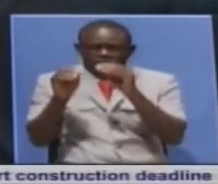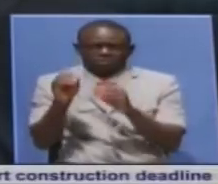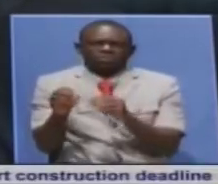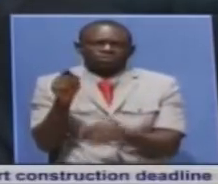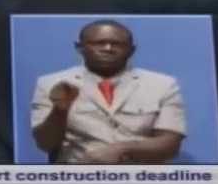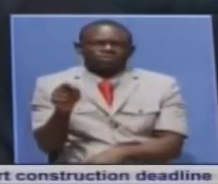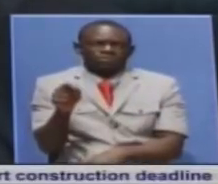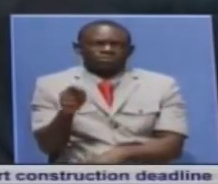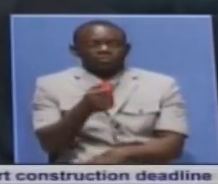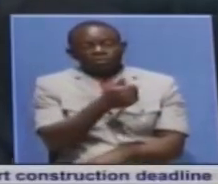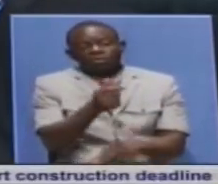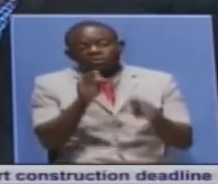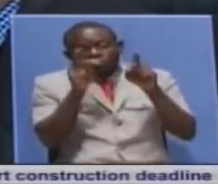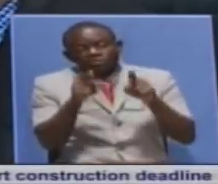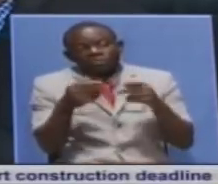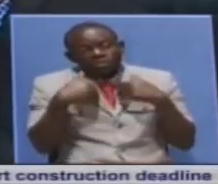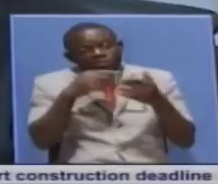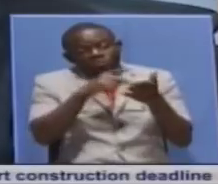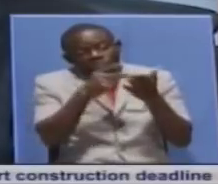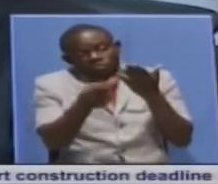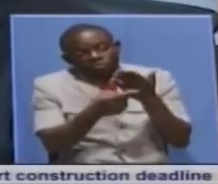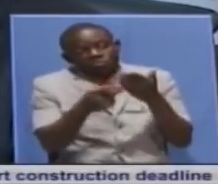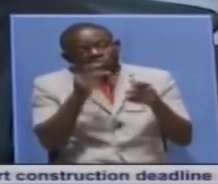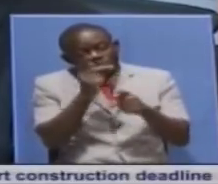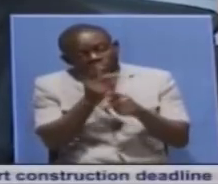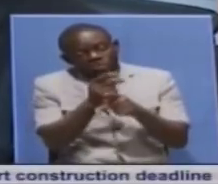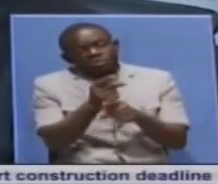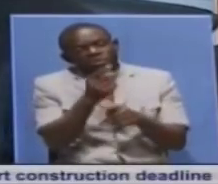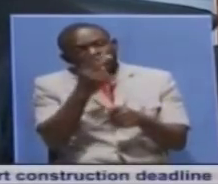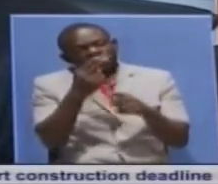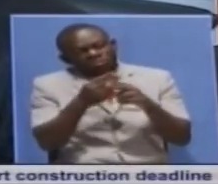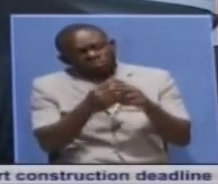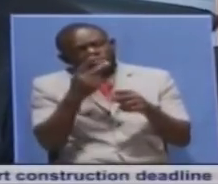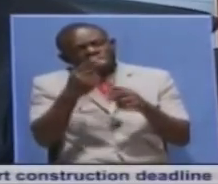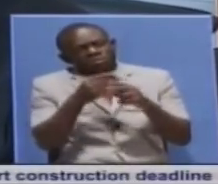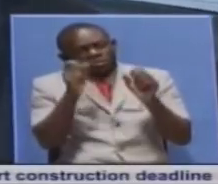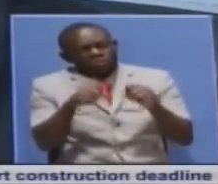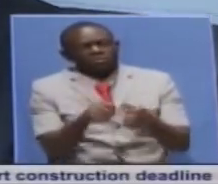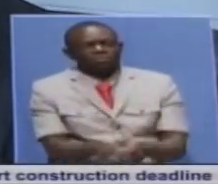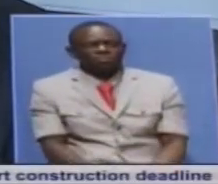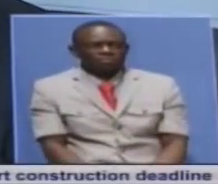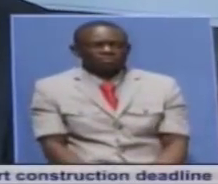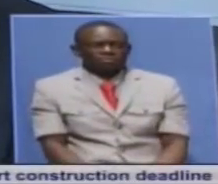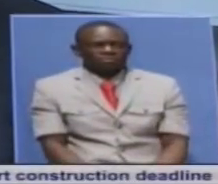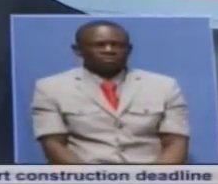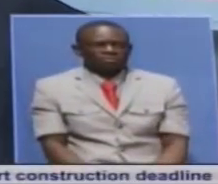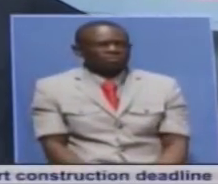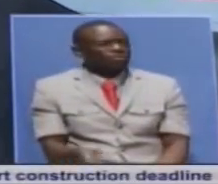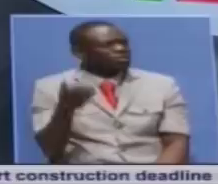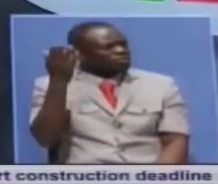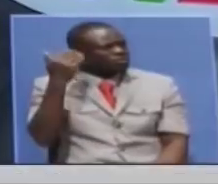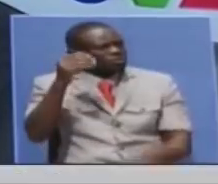and so on. That footage is still seated there. The former President Kaunda, former President Chiruba, late President